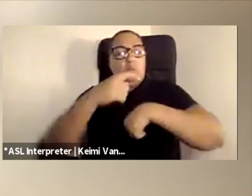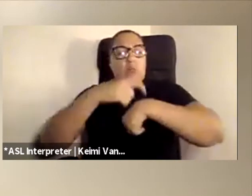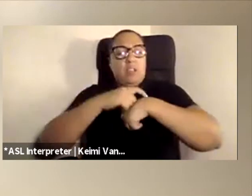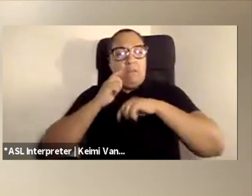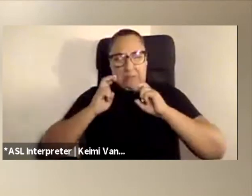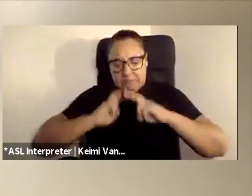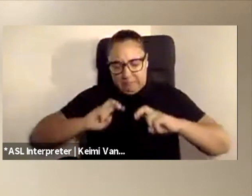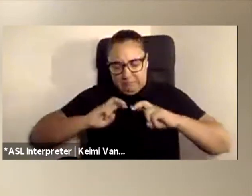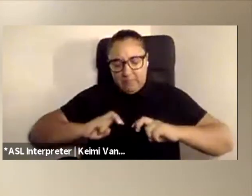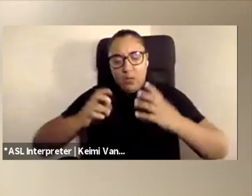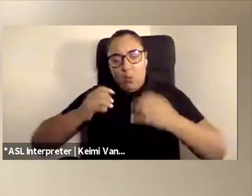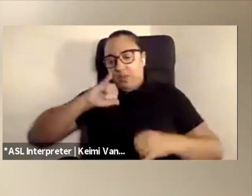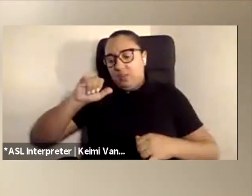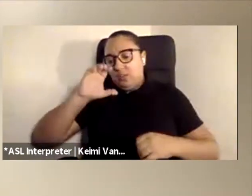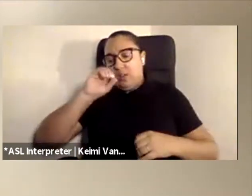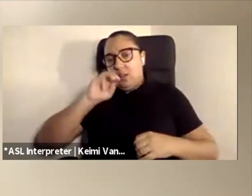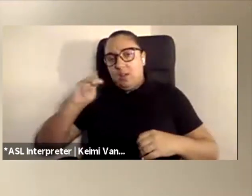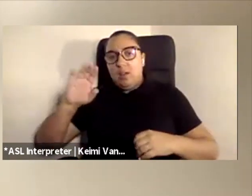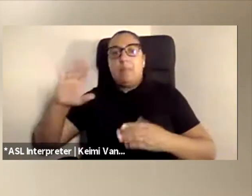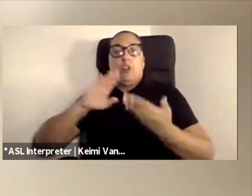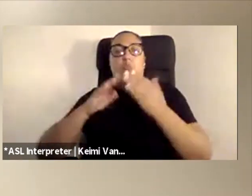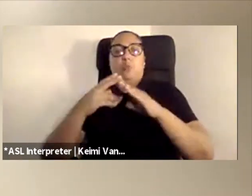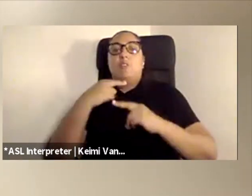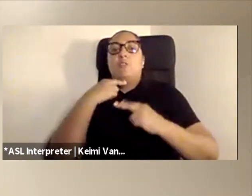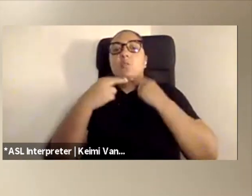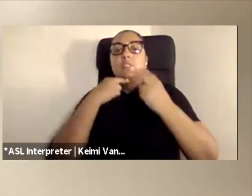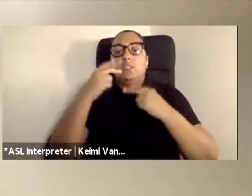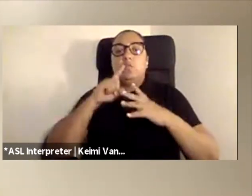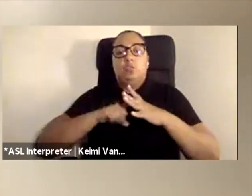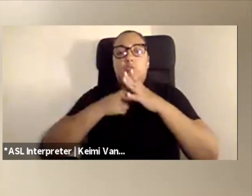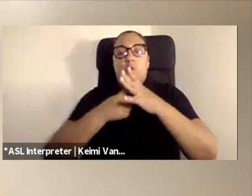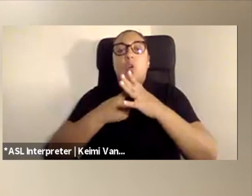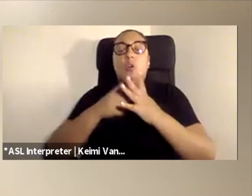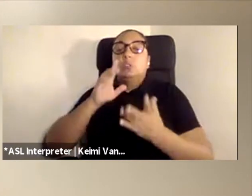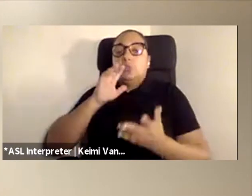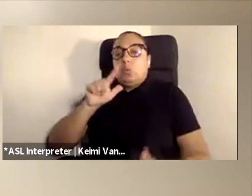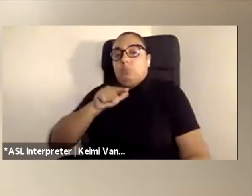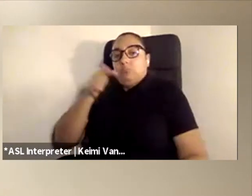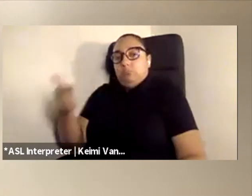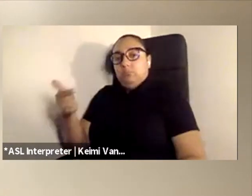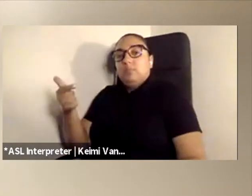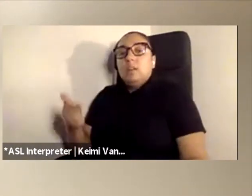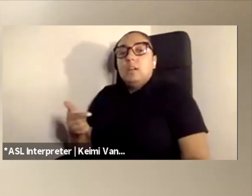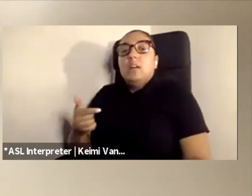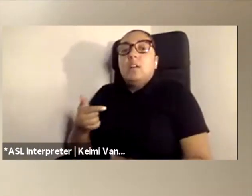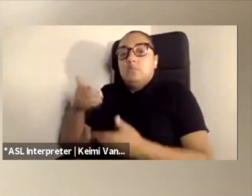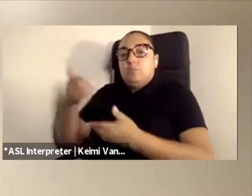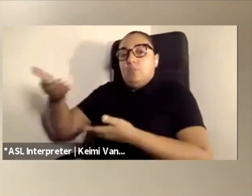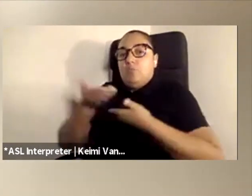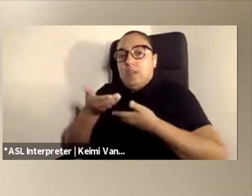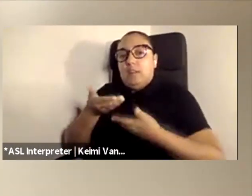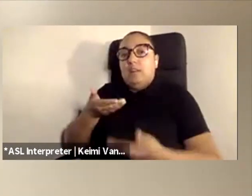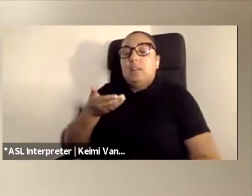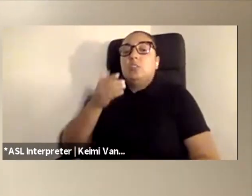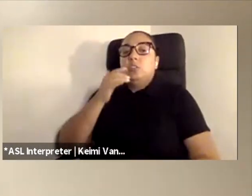JCOM community voices to start off. So to kick us off in sharing our experiences and stories, we would like to bring in Junior Committee